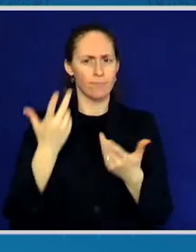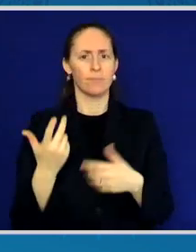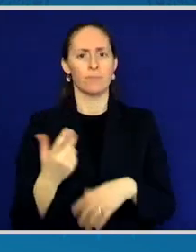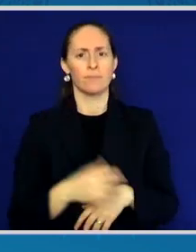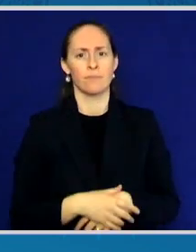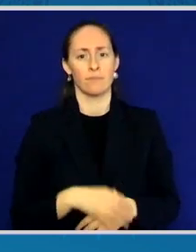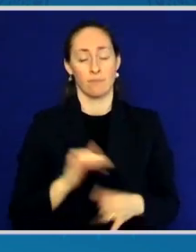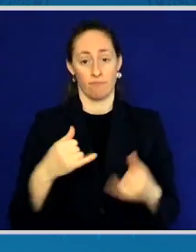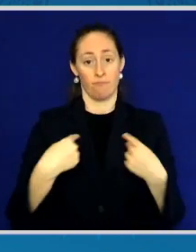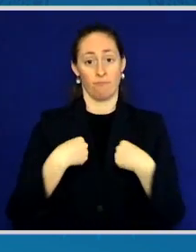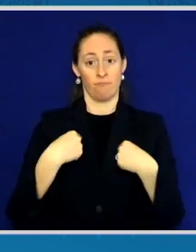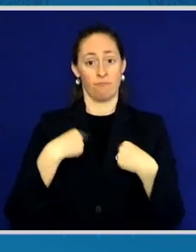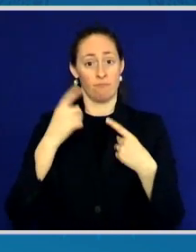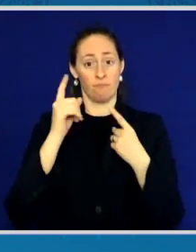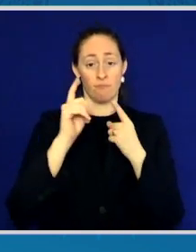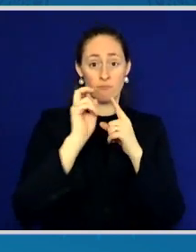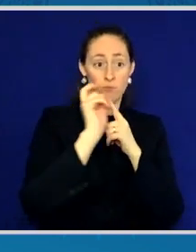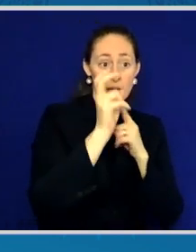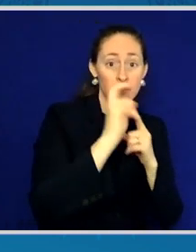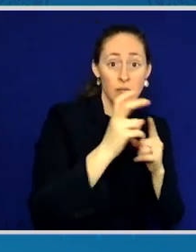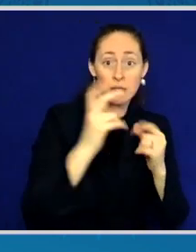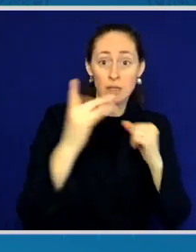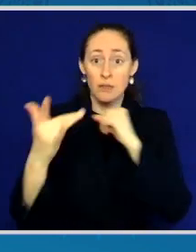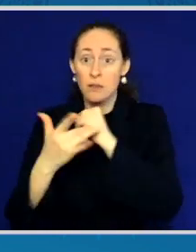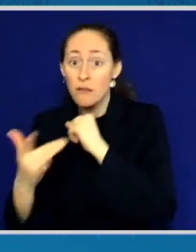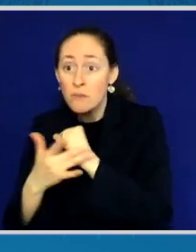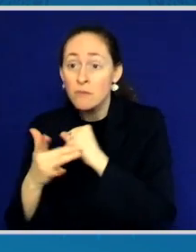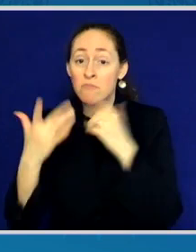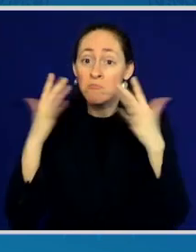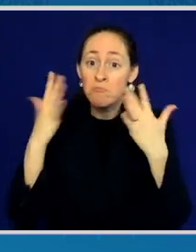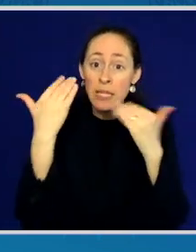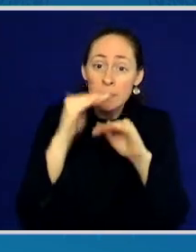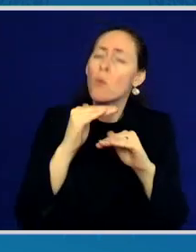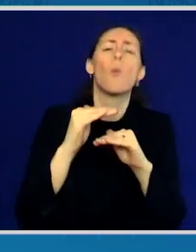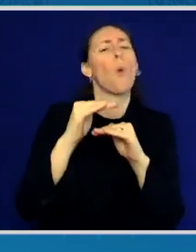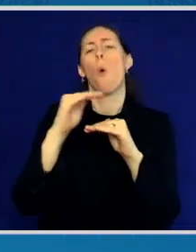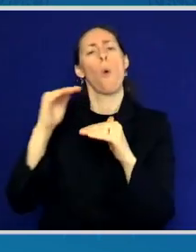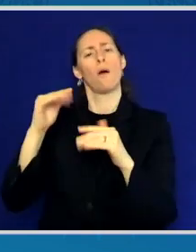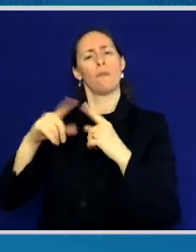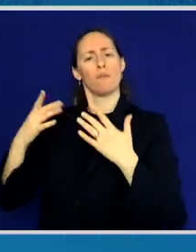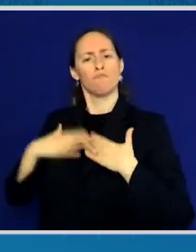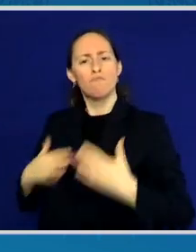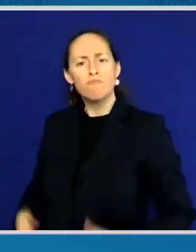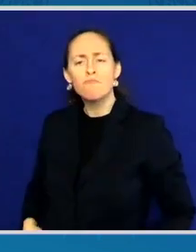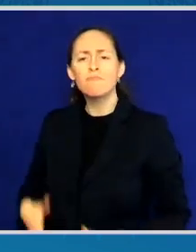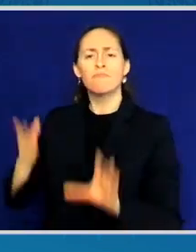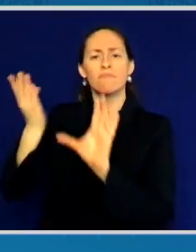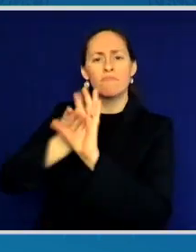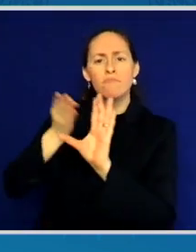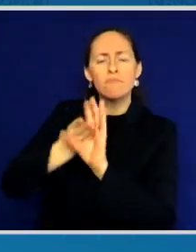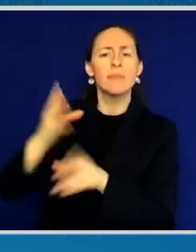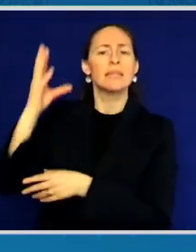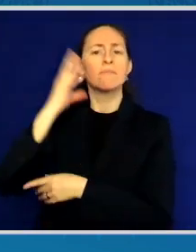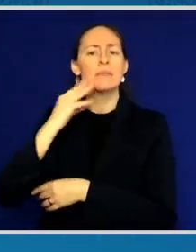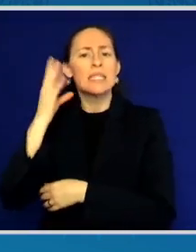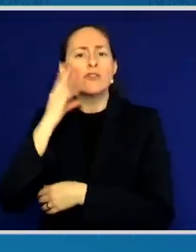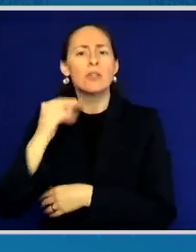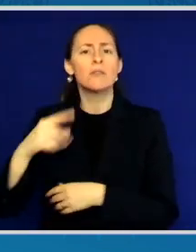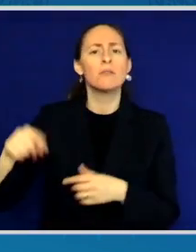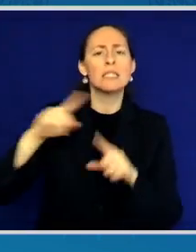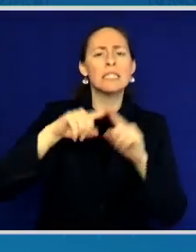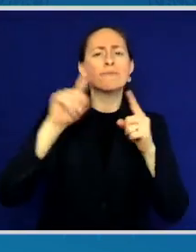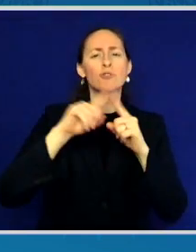technological. It is social, it is psychological and experiential. And we need to think about the full